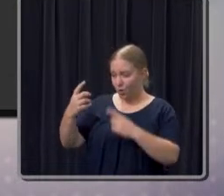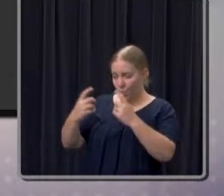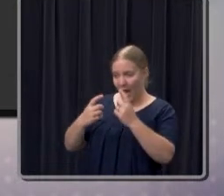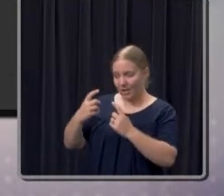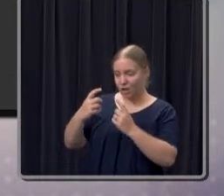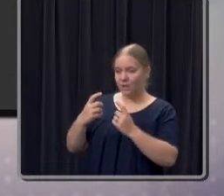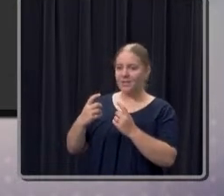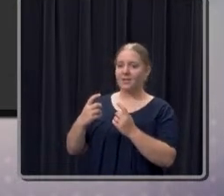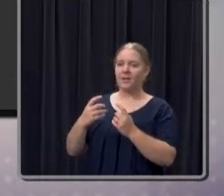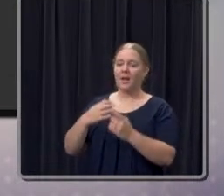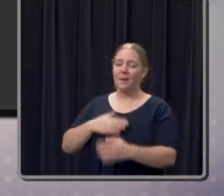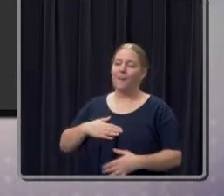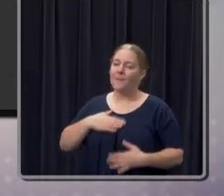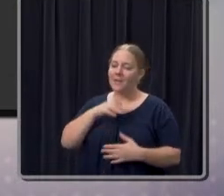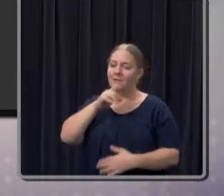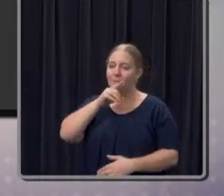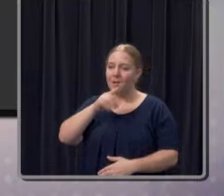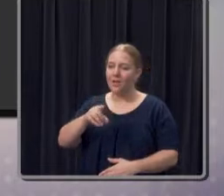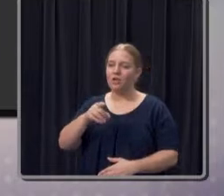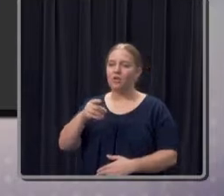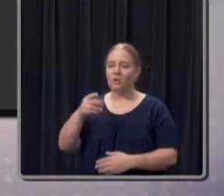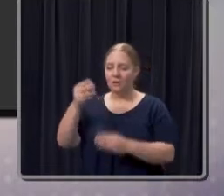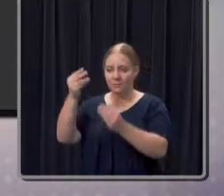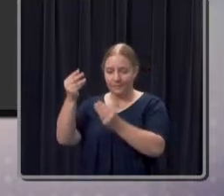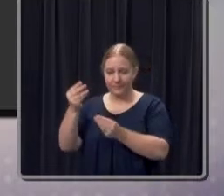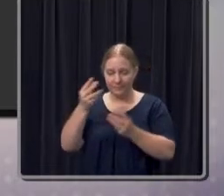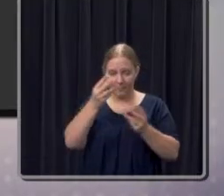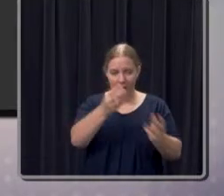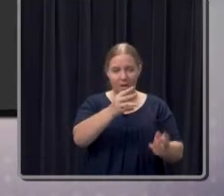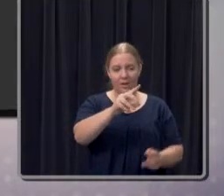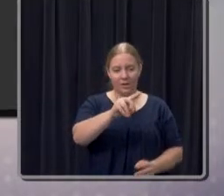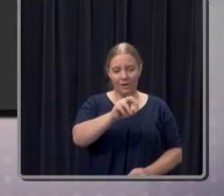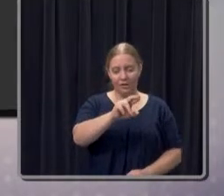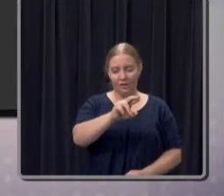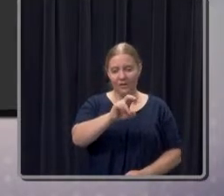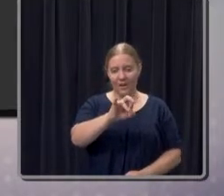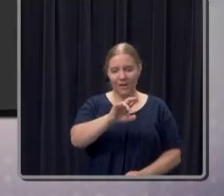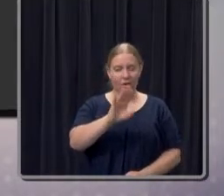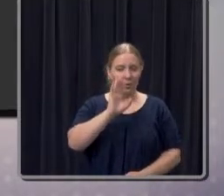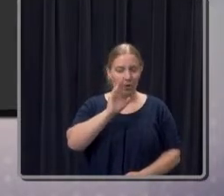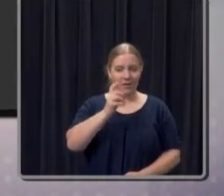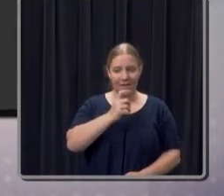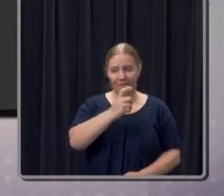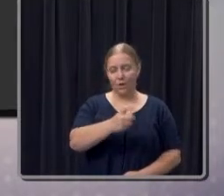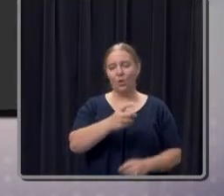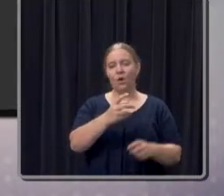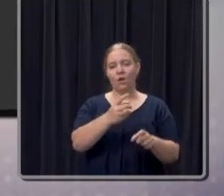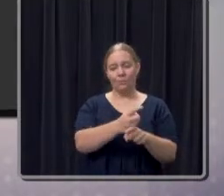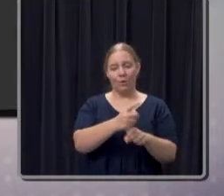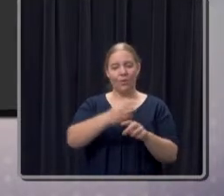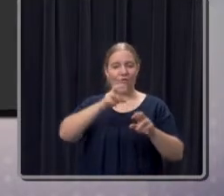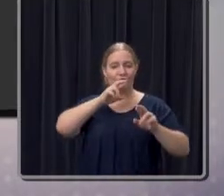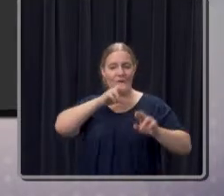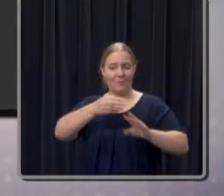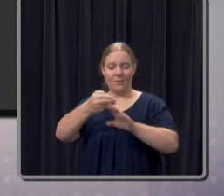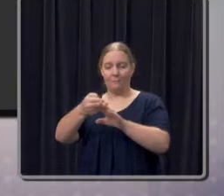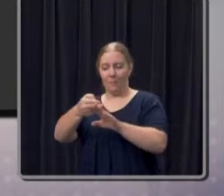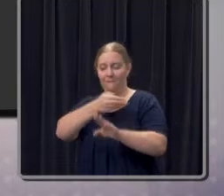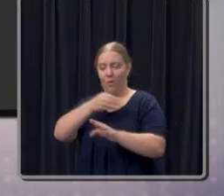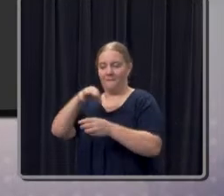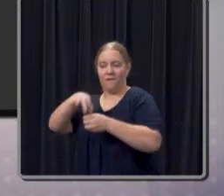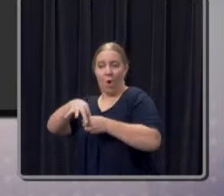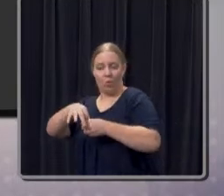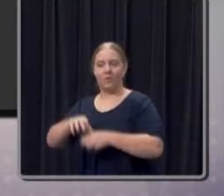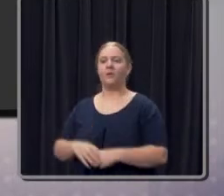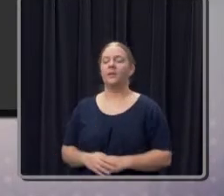questions, please be sure to funnel those to Dr. Yeager so that he can get you an appropriate response before we have to vote on